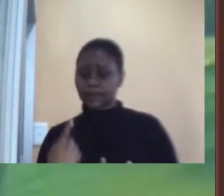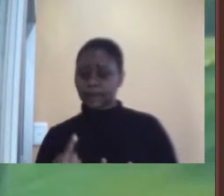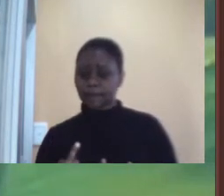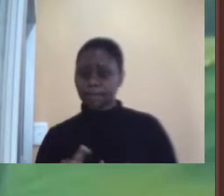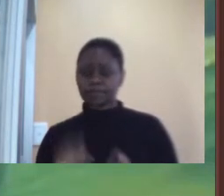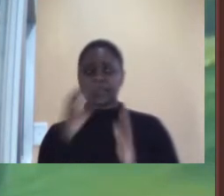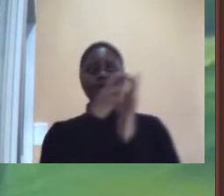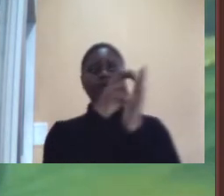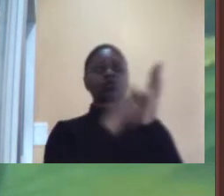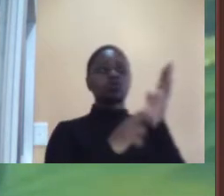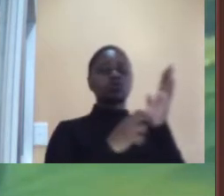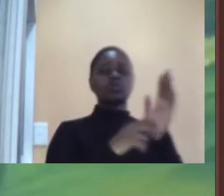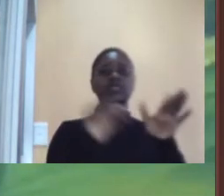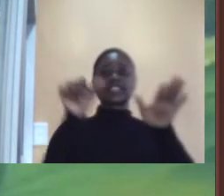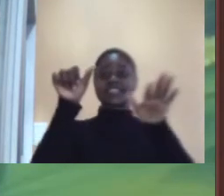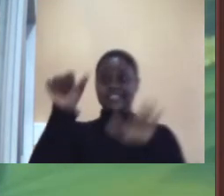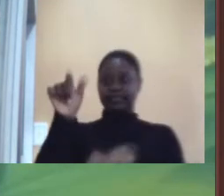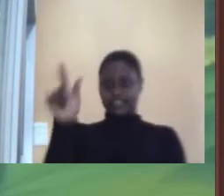Rule